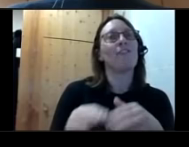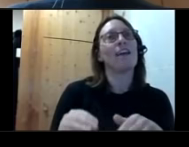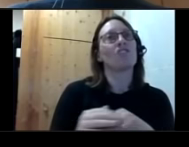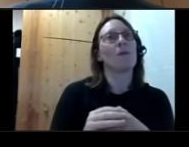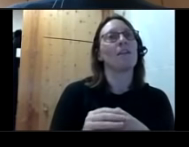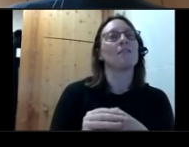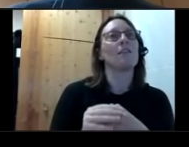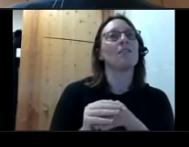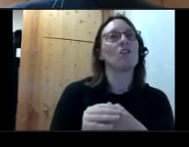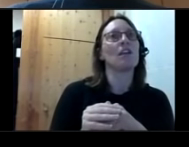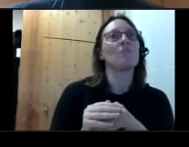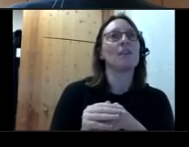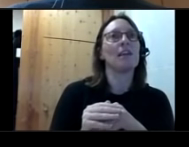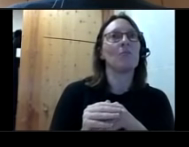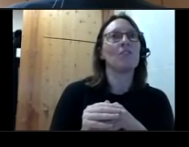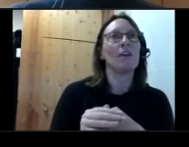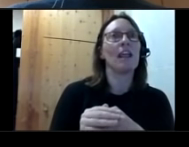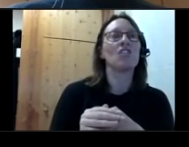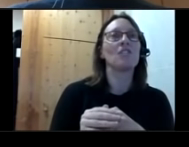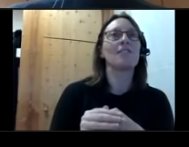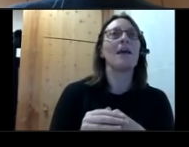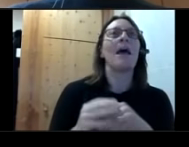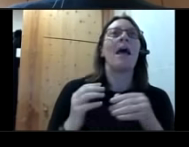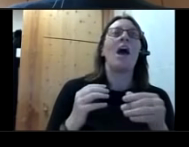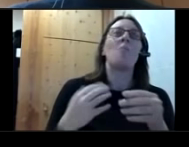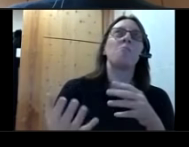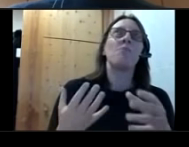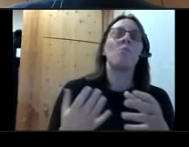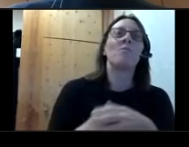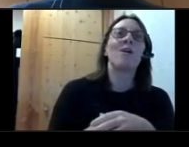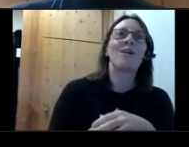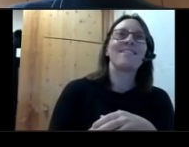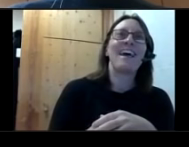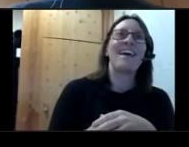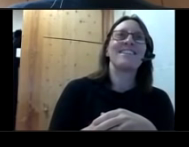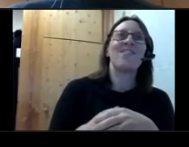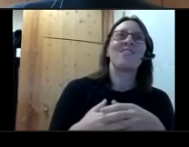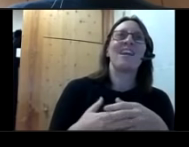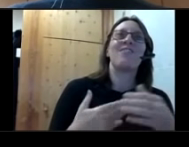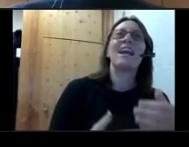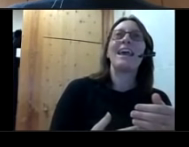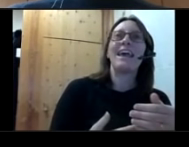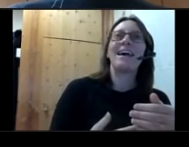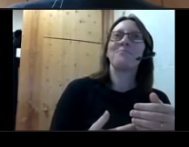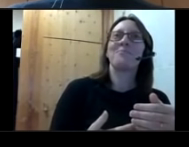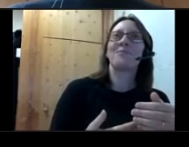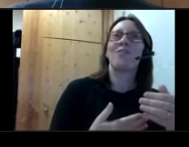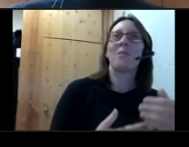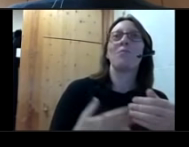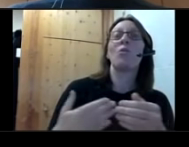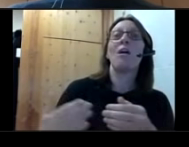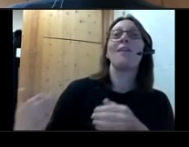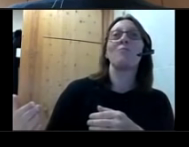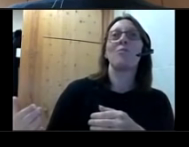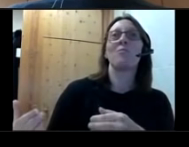any financial penalties associated particularly with this regulations. But one of my colleagues says, you know, it's very clear for